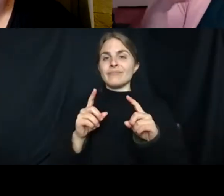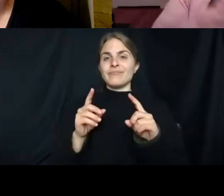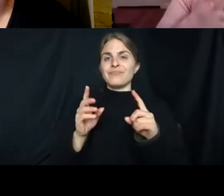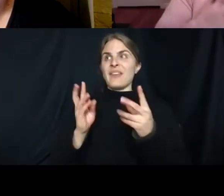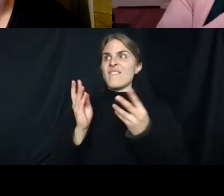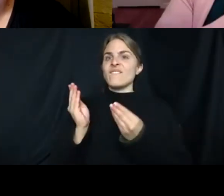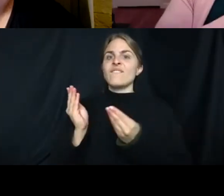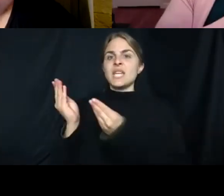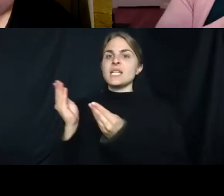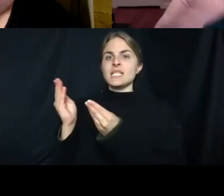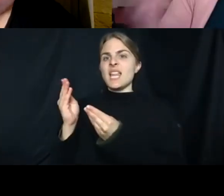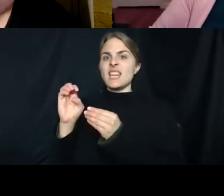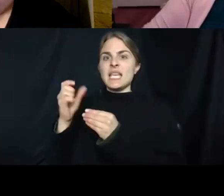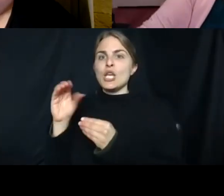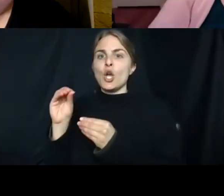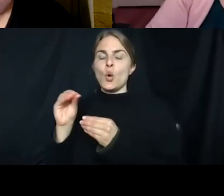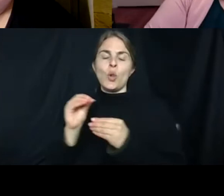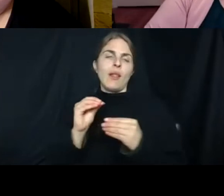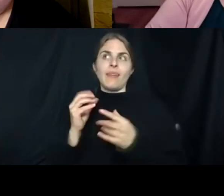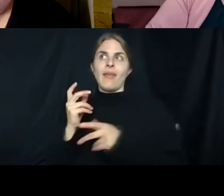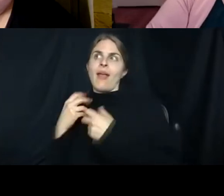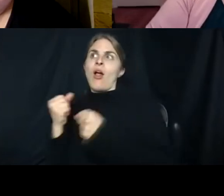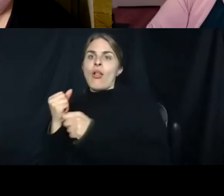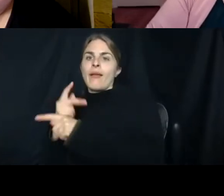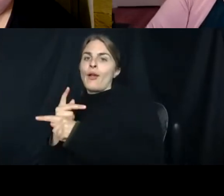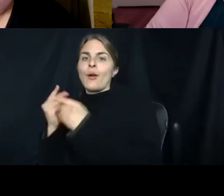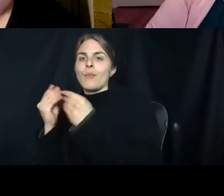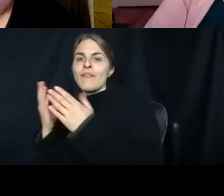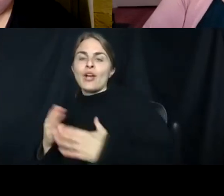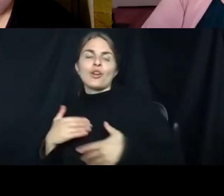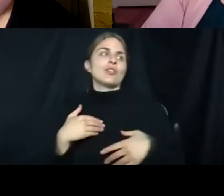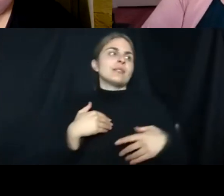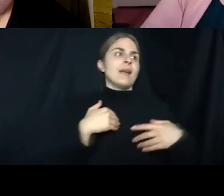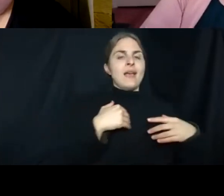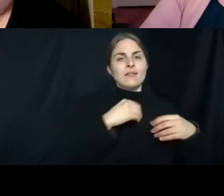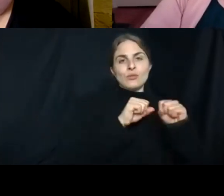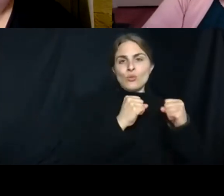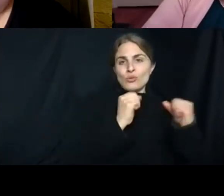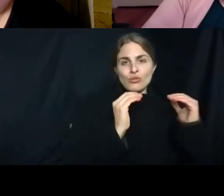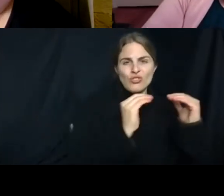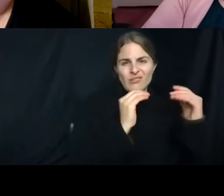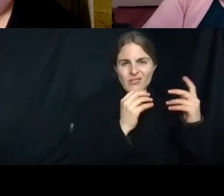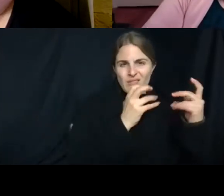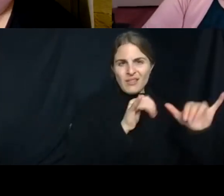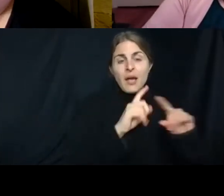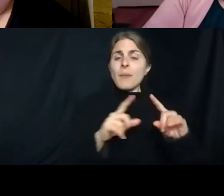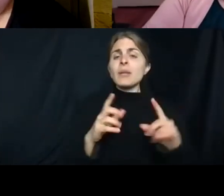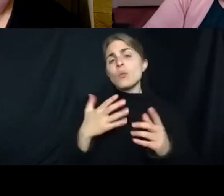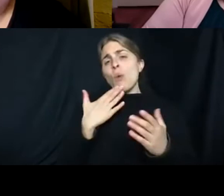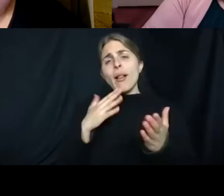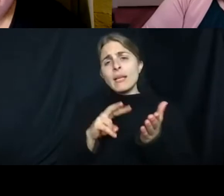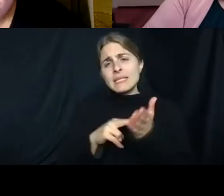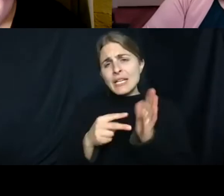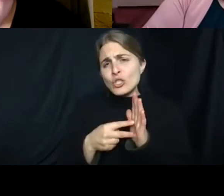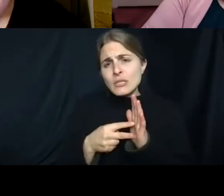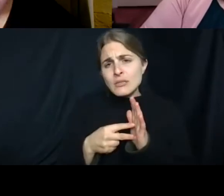that the justice advocates and the healthcare providers. Well-intentioned, but yes, maybe well-intentioned.